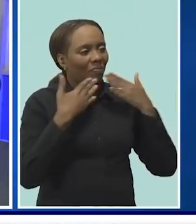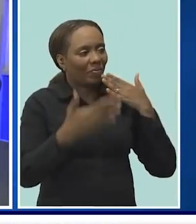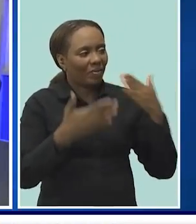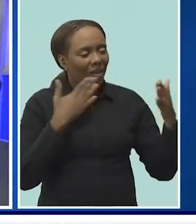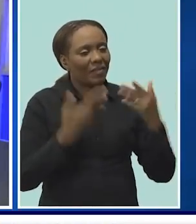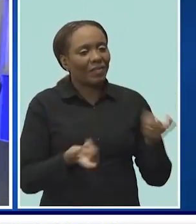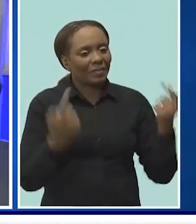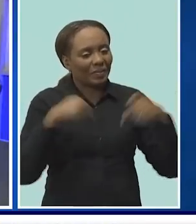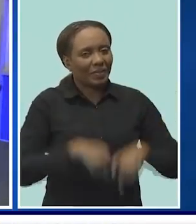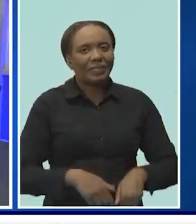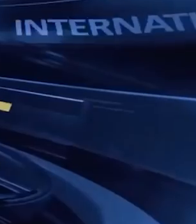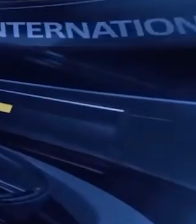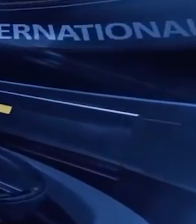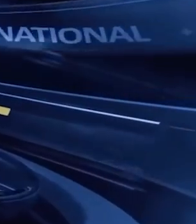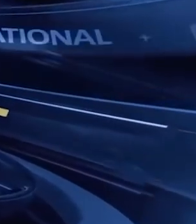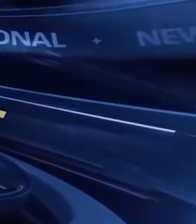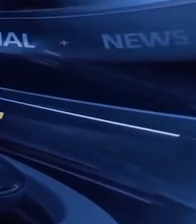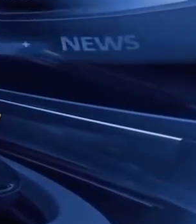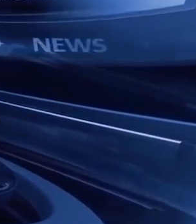joining us. Thank you very much. Thank you.